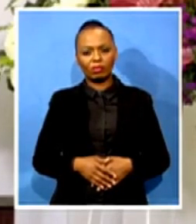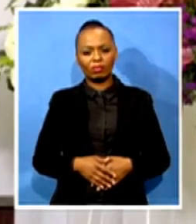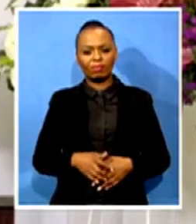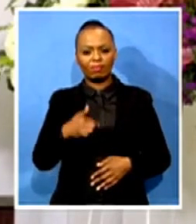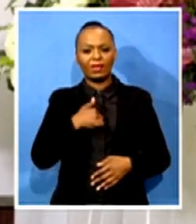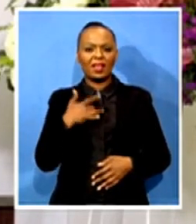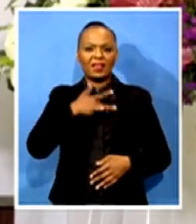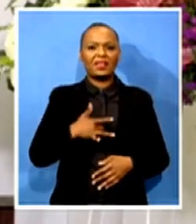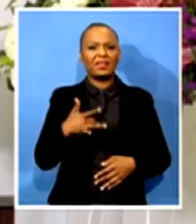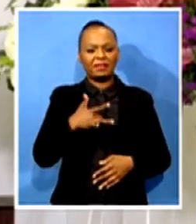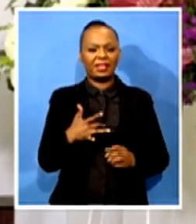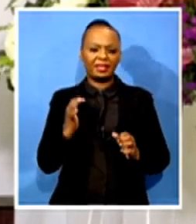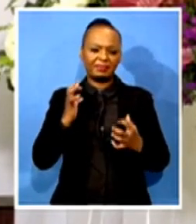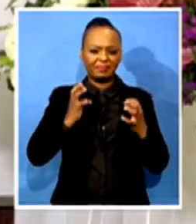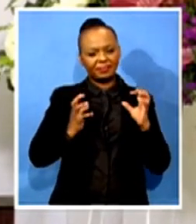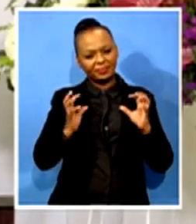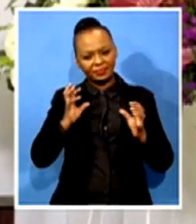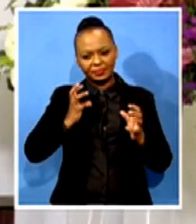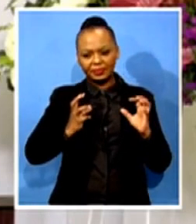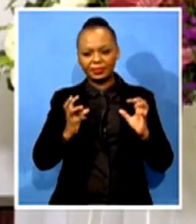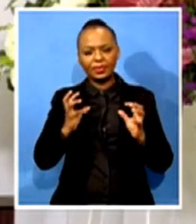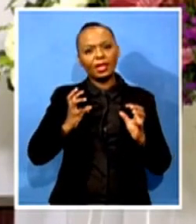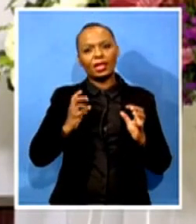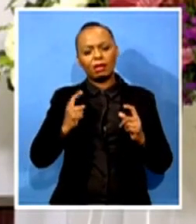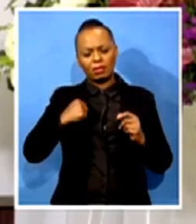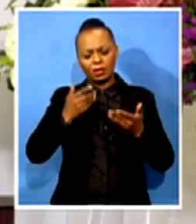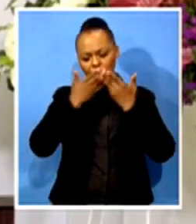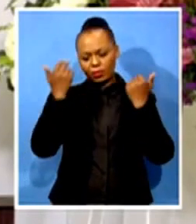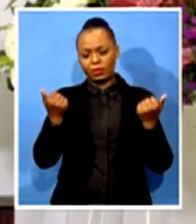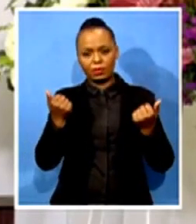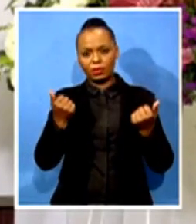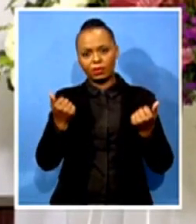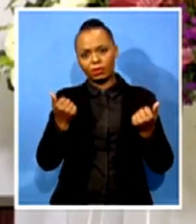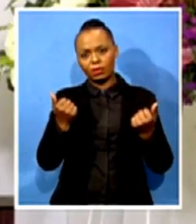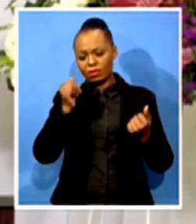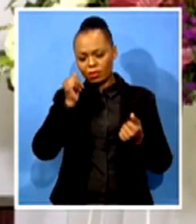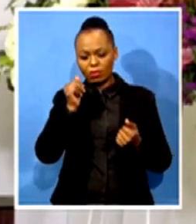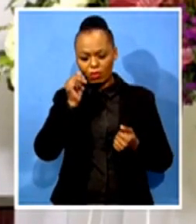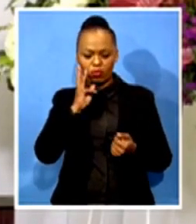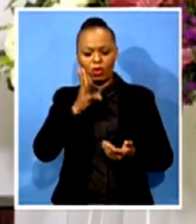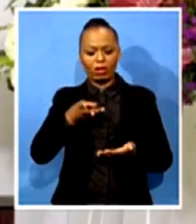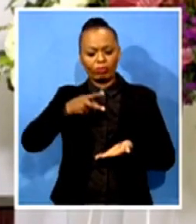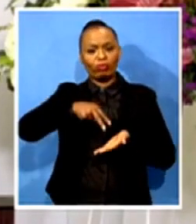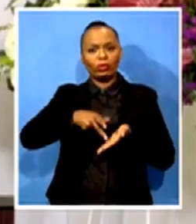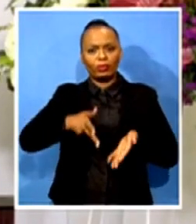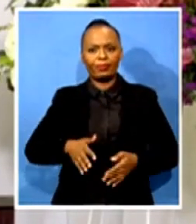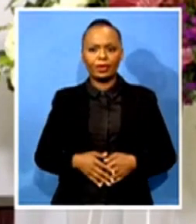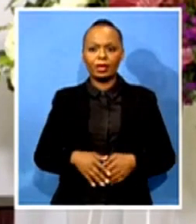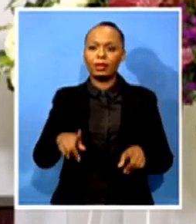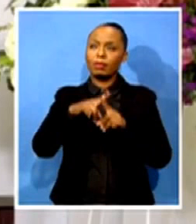Bengazi ukuthi ngizoma la, kodwa ke inkosi ikhombile ukuthi kufanele kube umina omala.